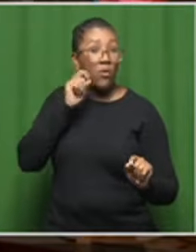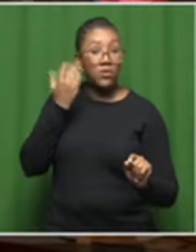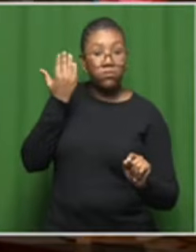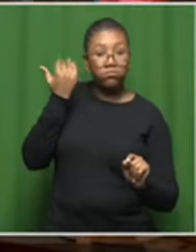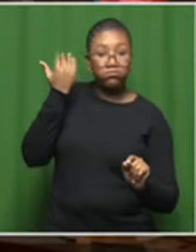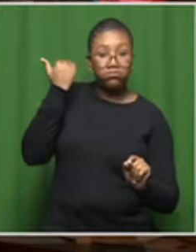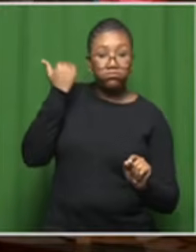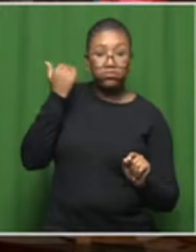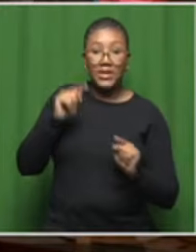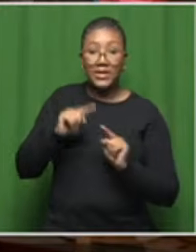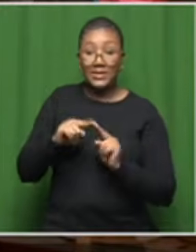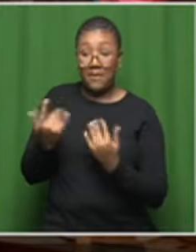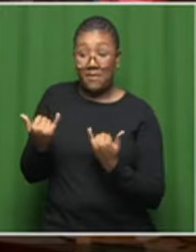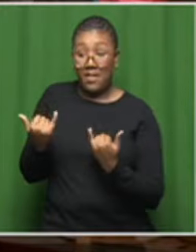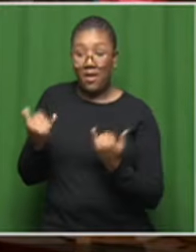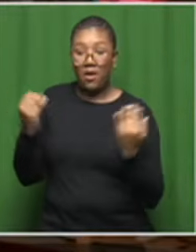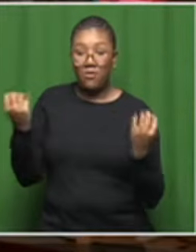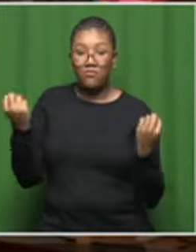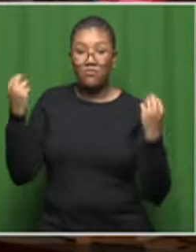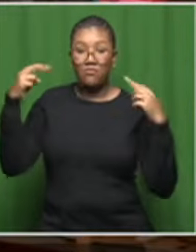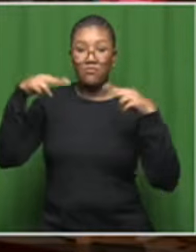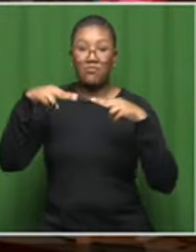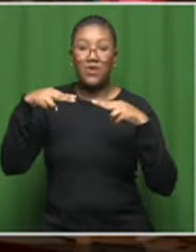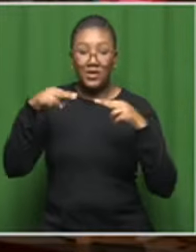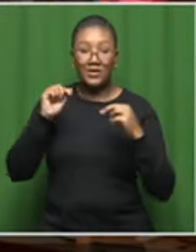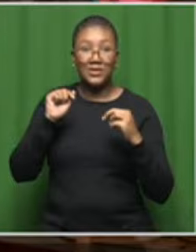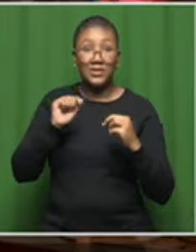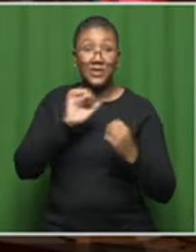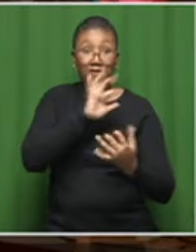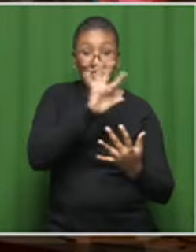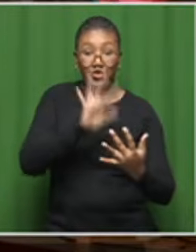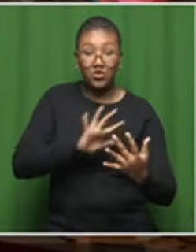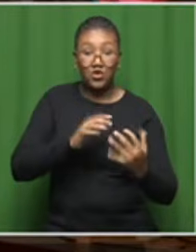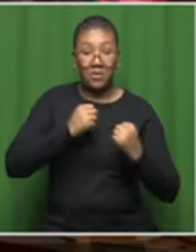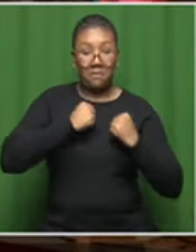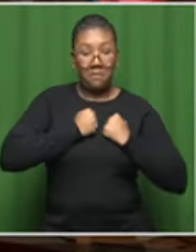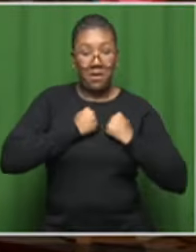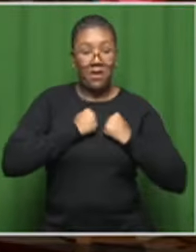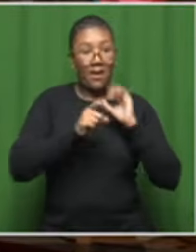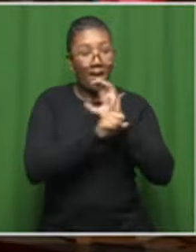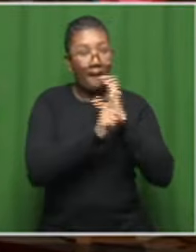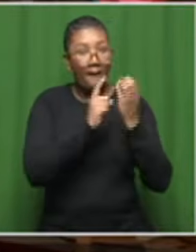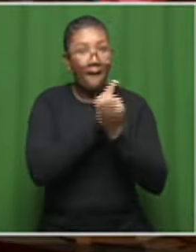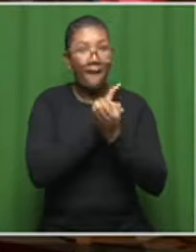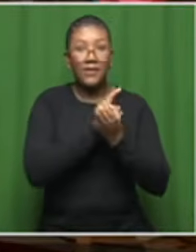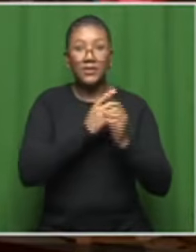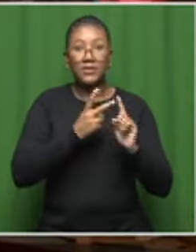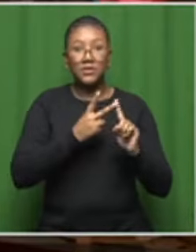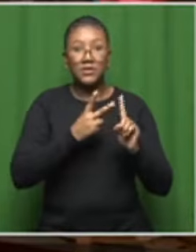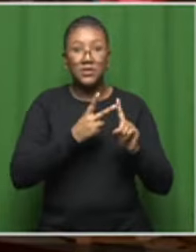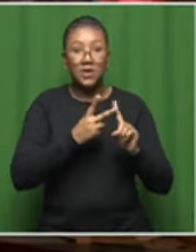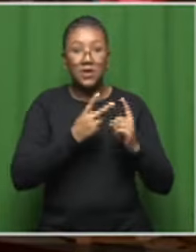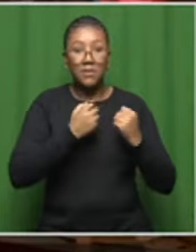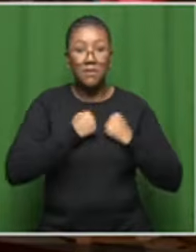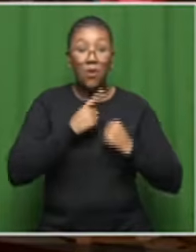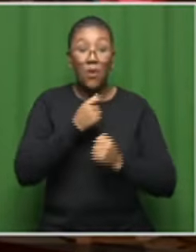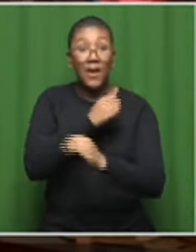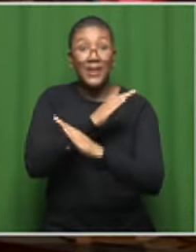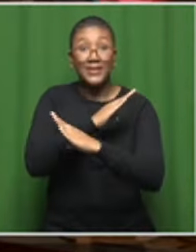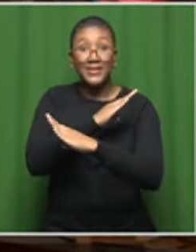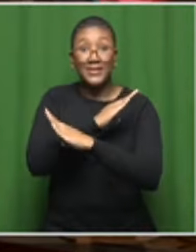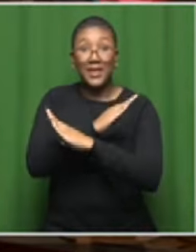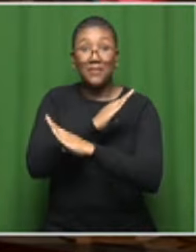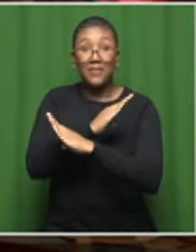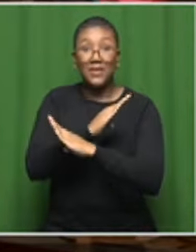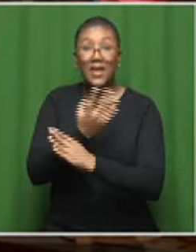I tend to bring stories from the past about where I come from, about my tribe, Zambia has 72 tribes,